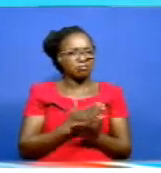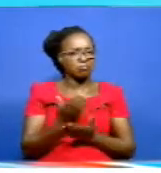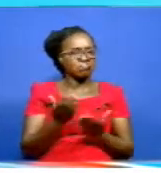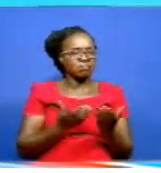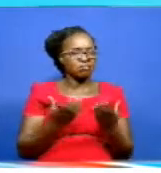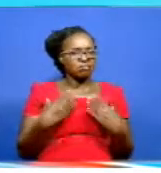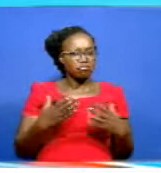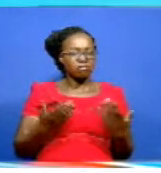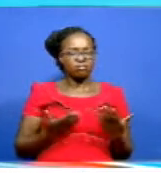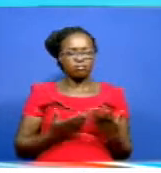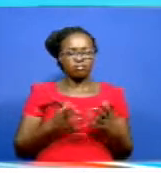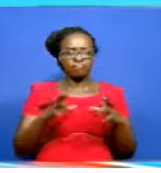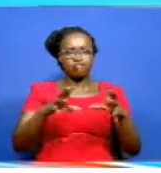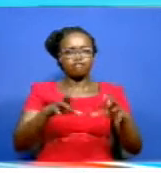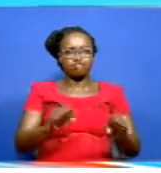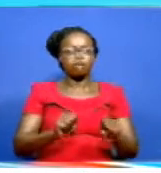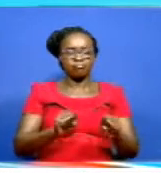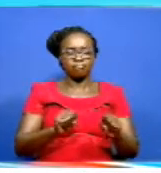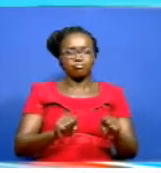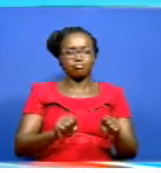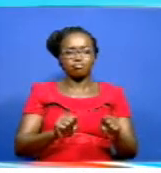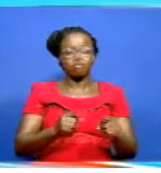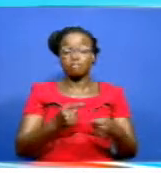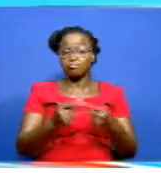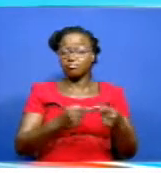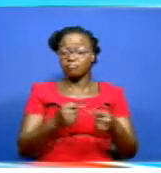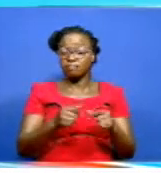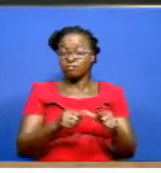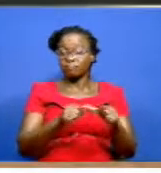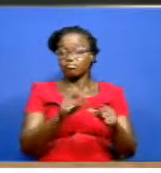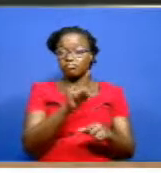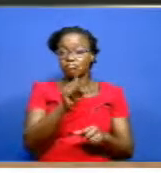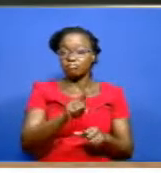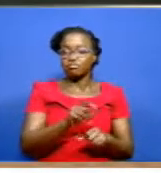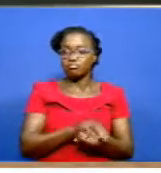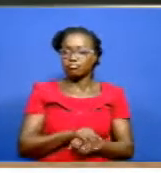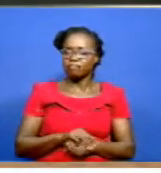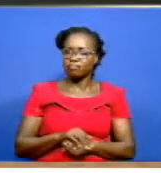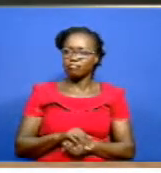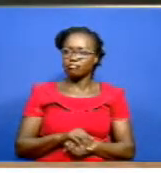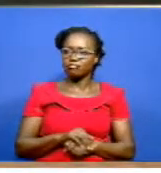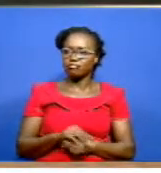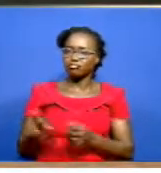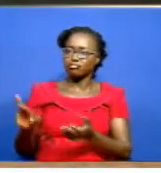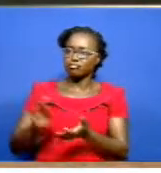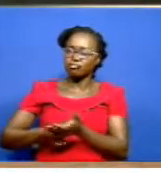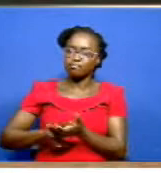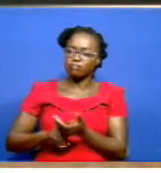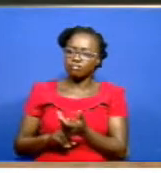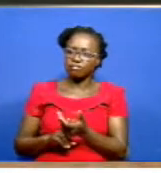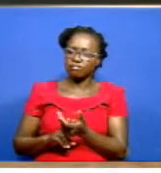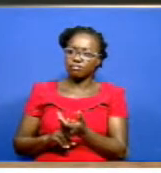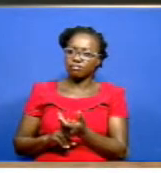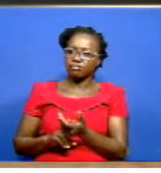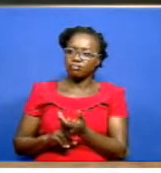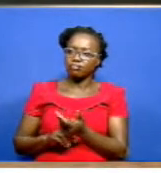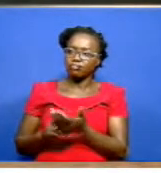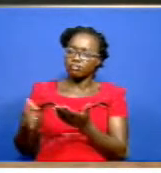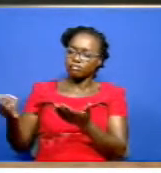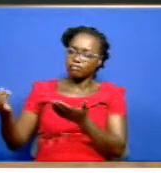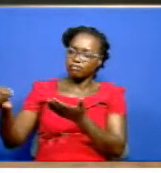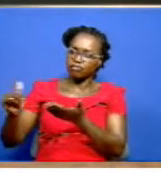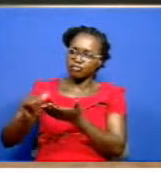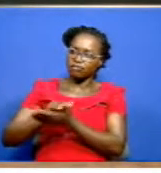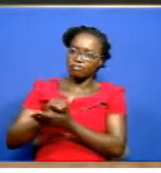taking siege and, of course, taking over the process. Actually, the registration and the importation